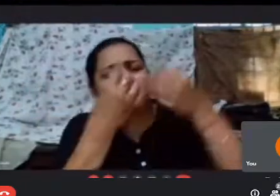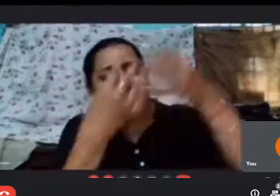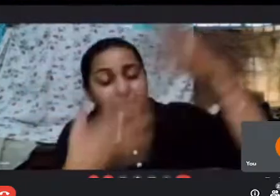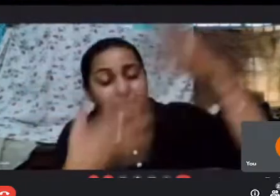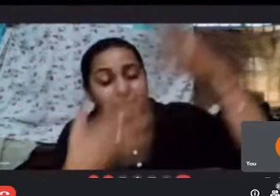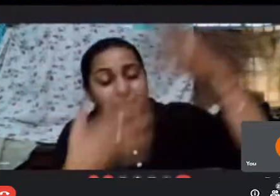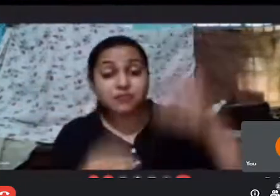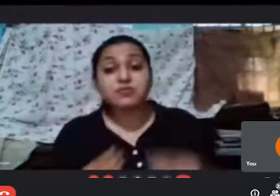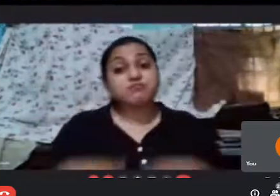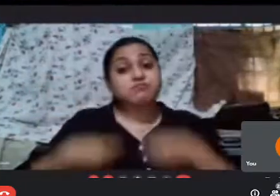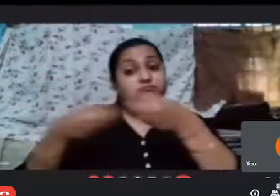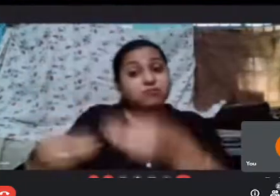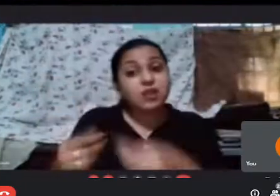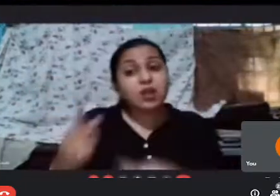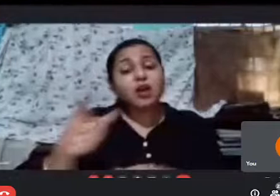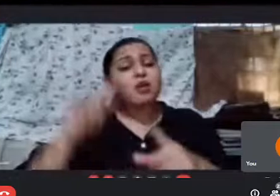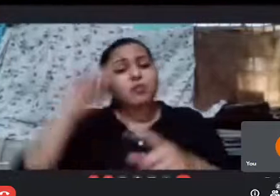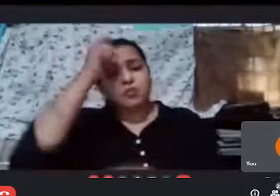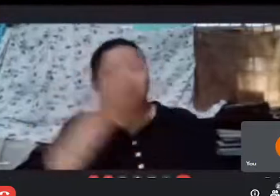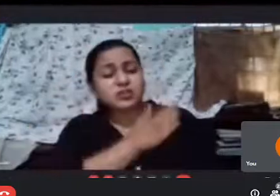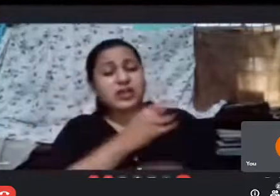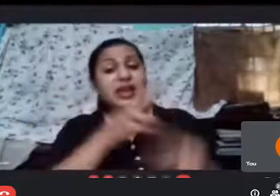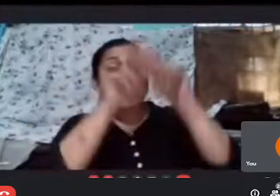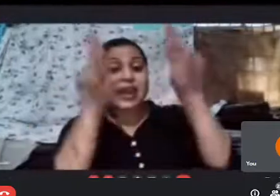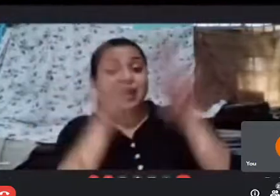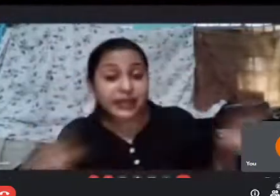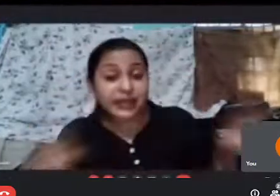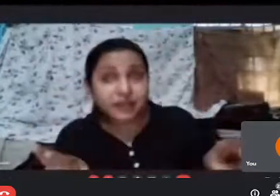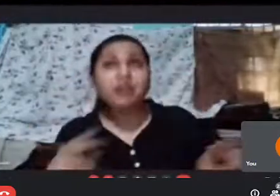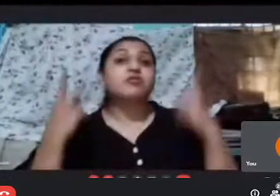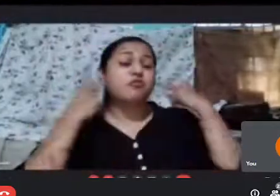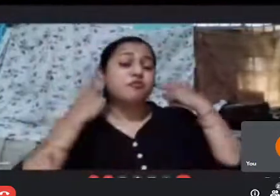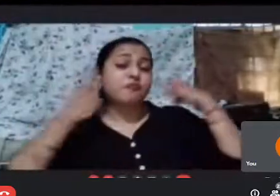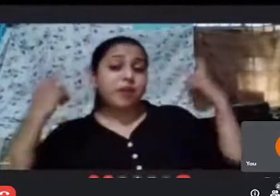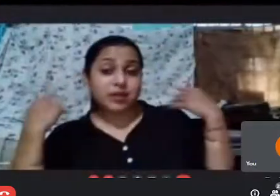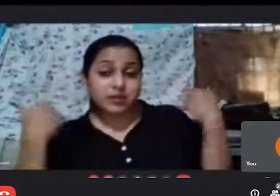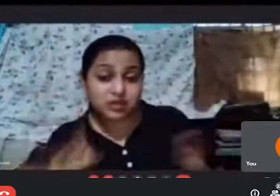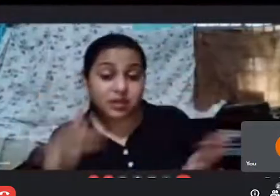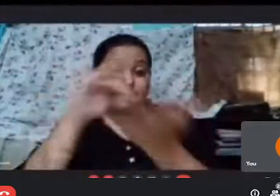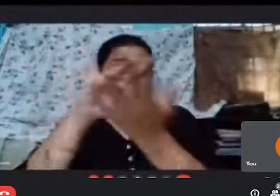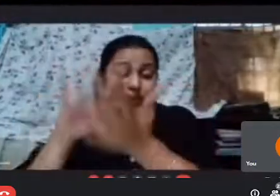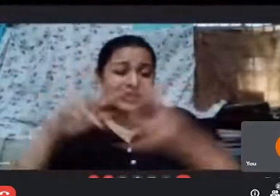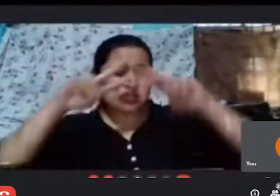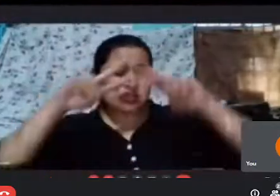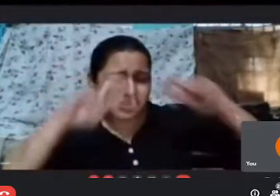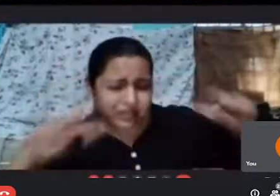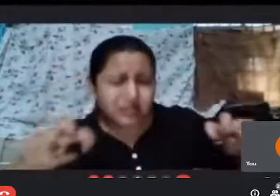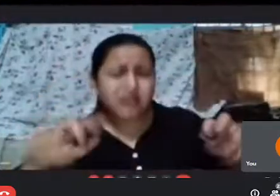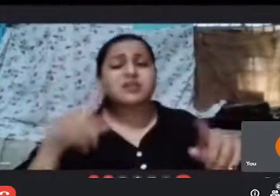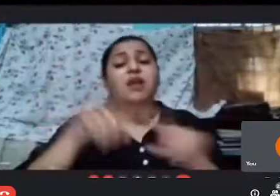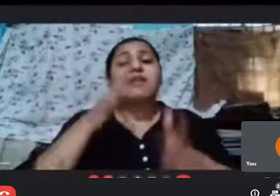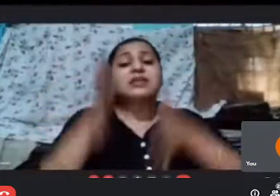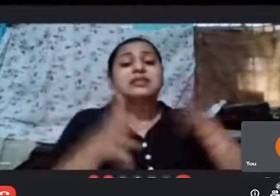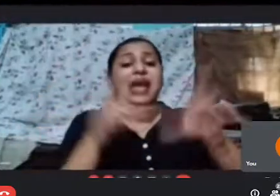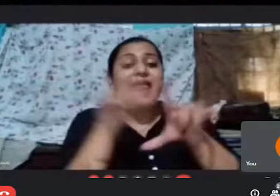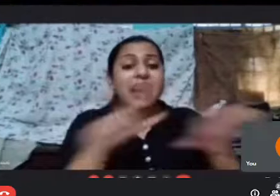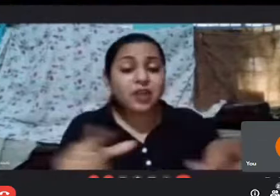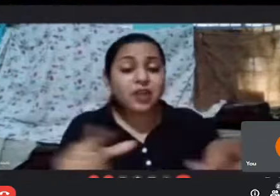which are internationally reputed for areas of research interest or sign language linguistics, language